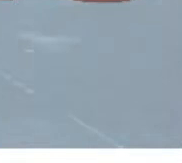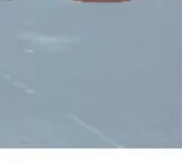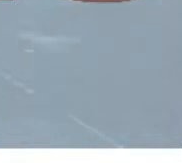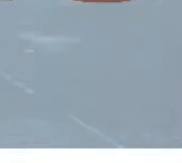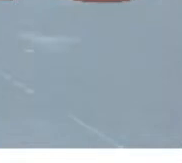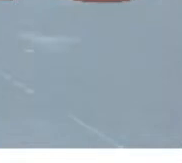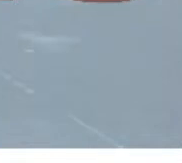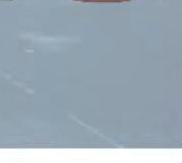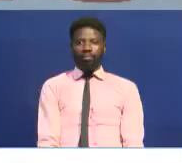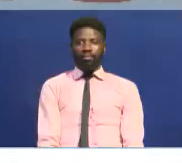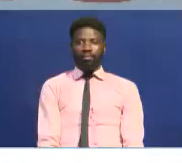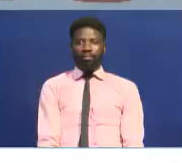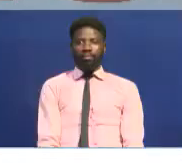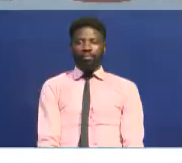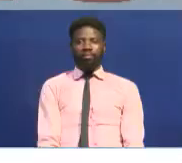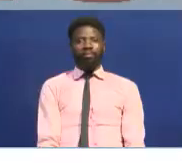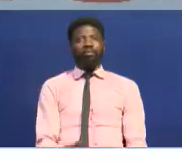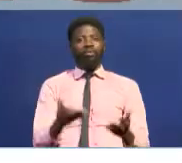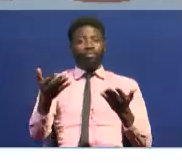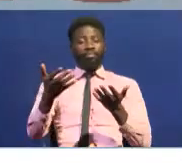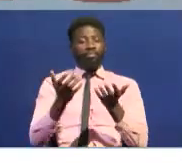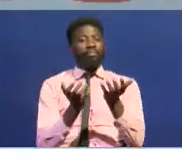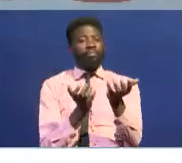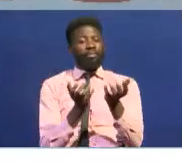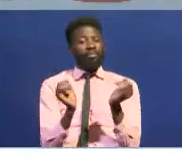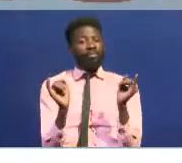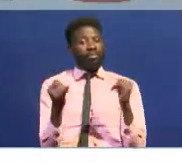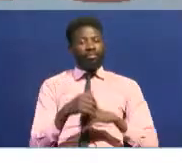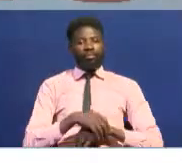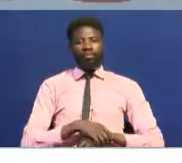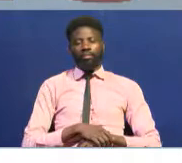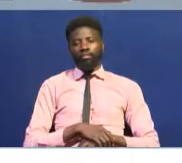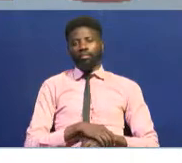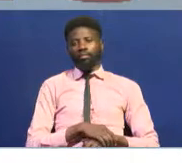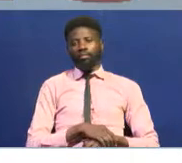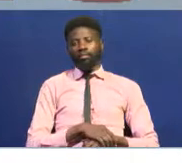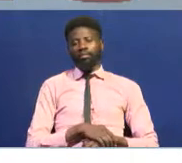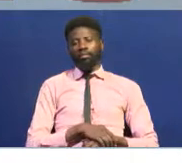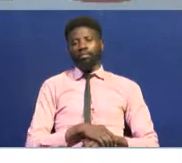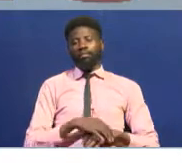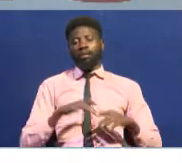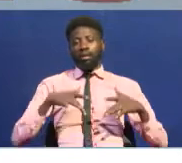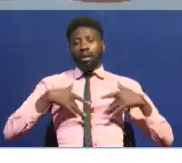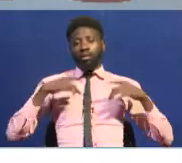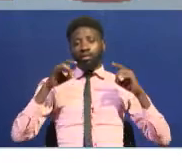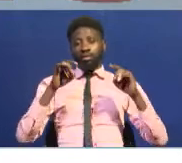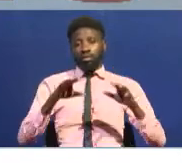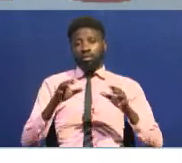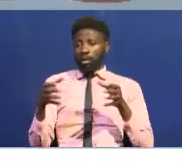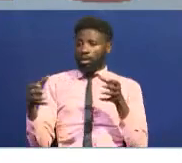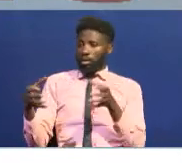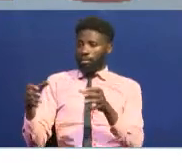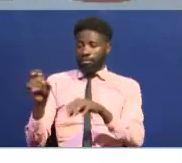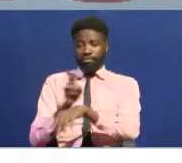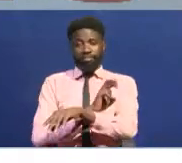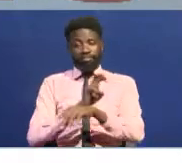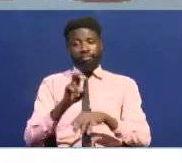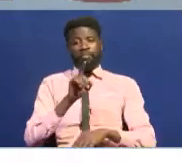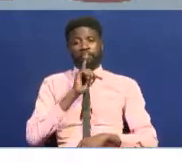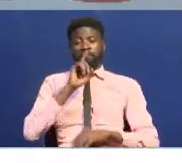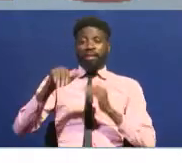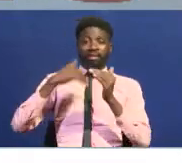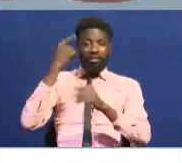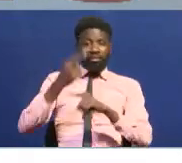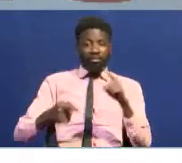And now welcome to the world of business. Now, Australia's corporate watchdog says its focus next year will be on